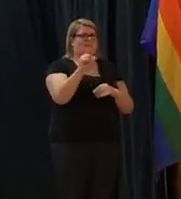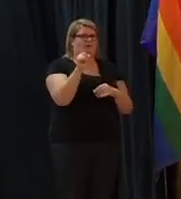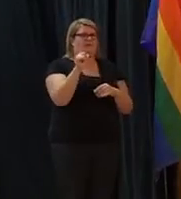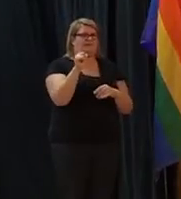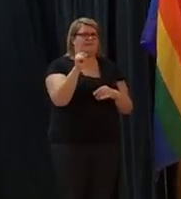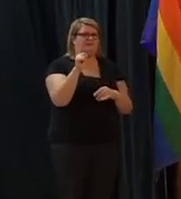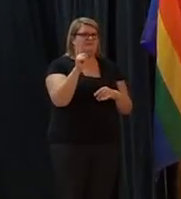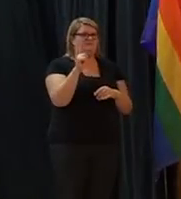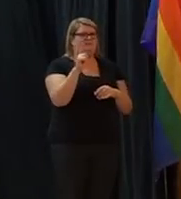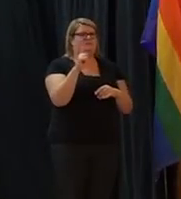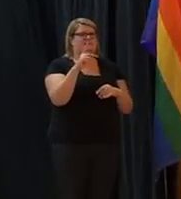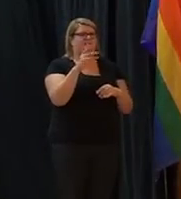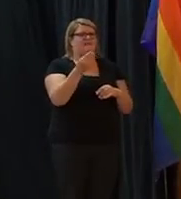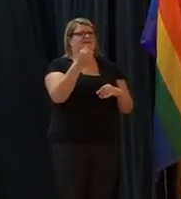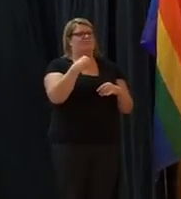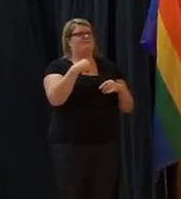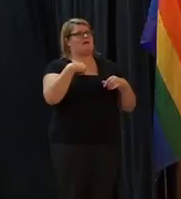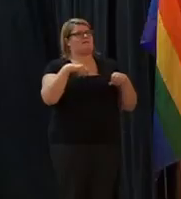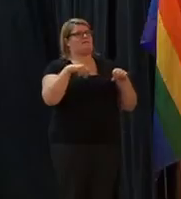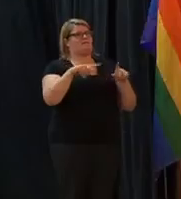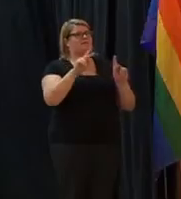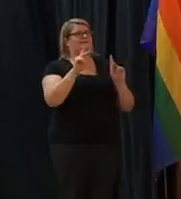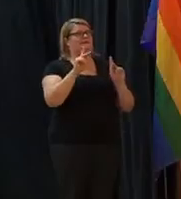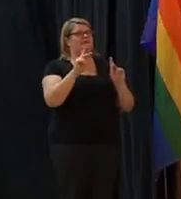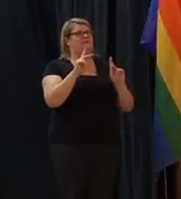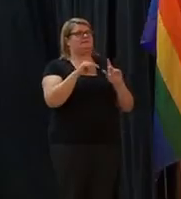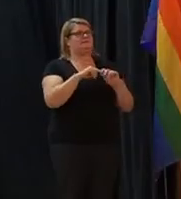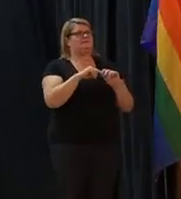which gives me the opportunity to